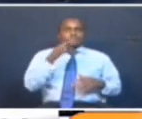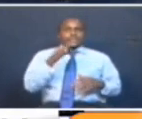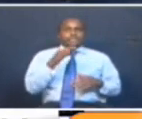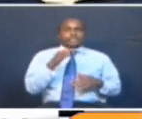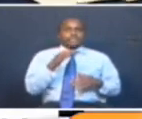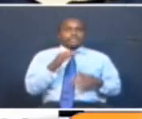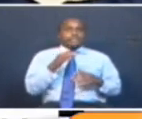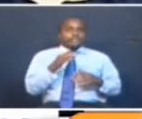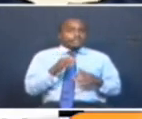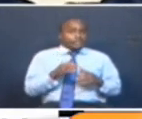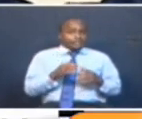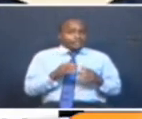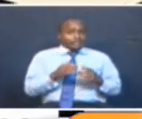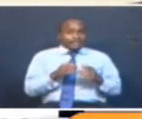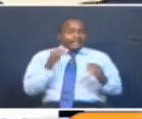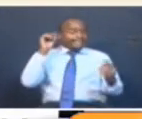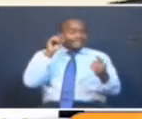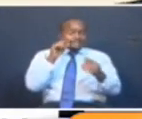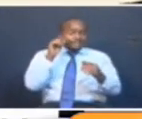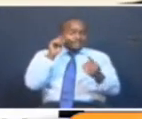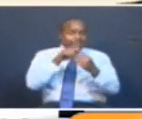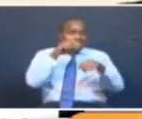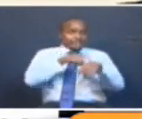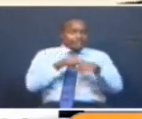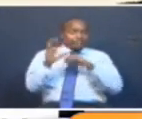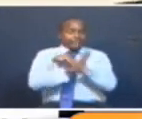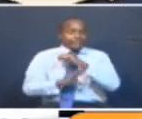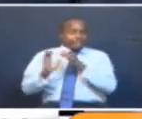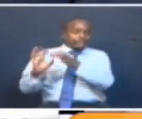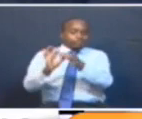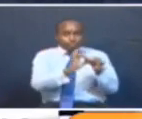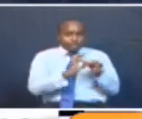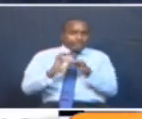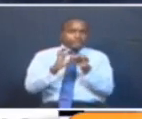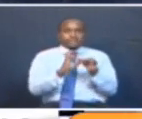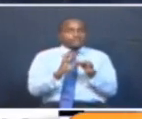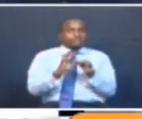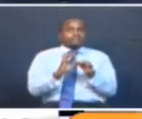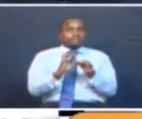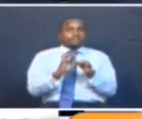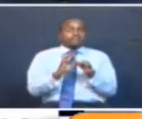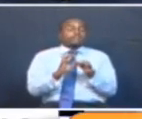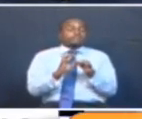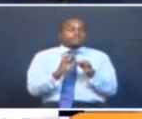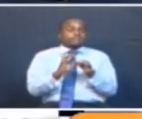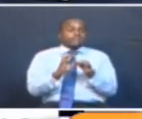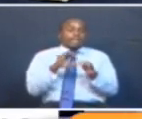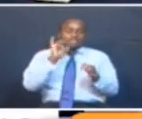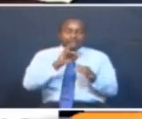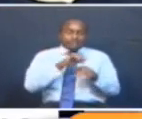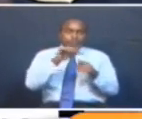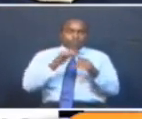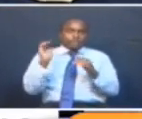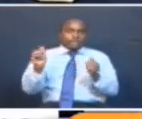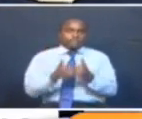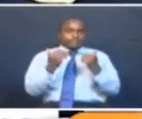and until the country moves together, then and then it'll happen. Yeah. Yeah. And you know, Mother